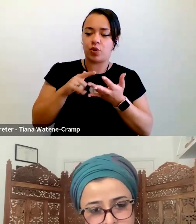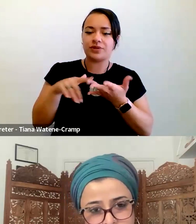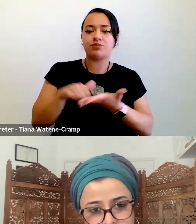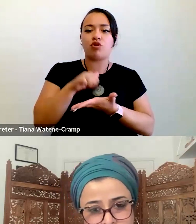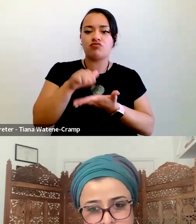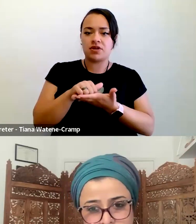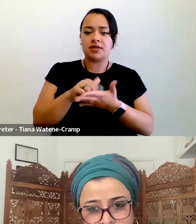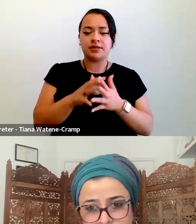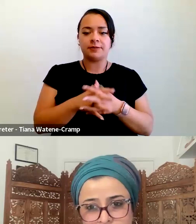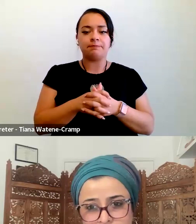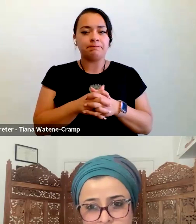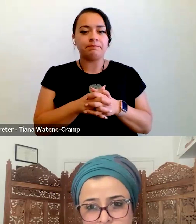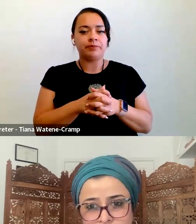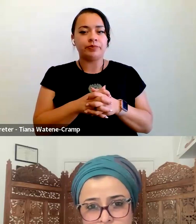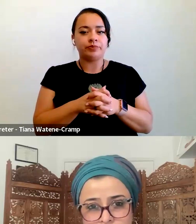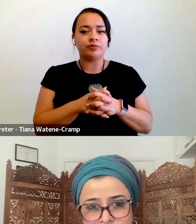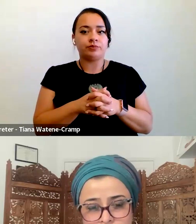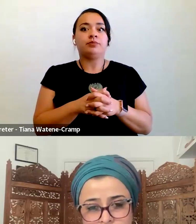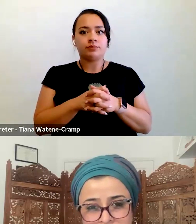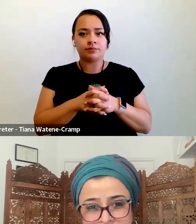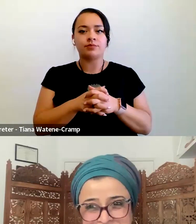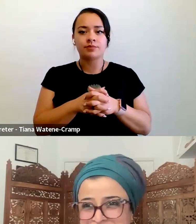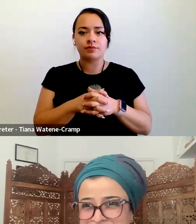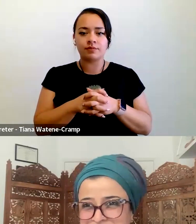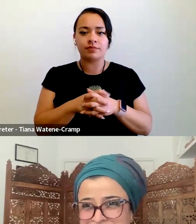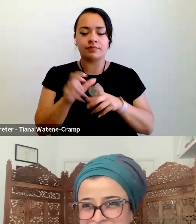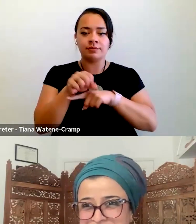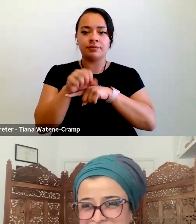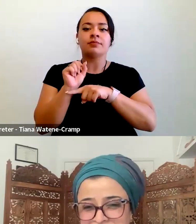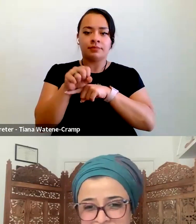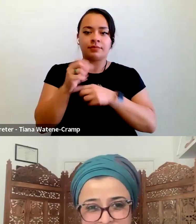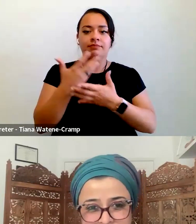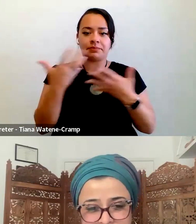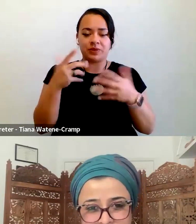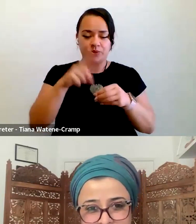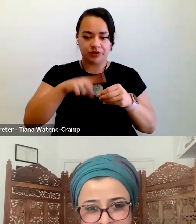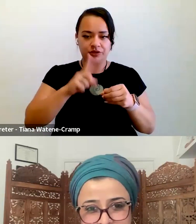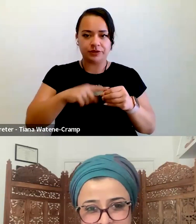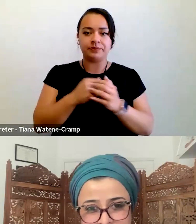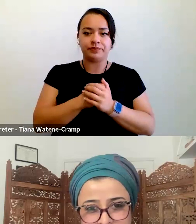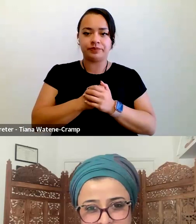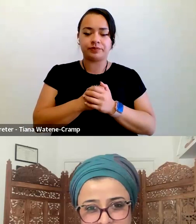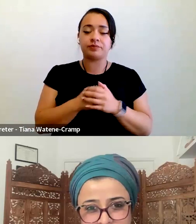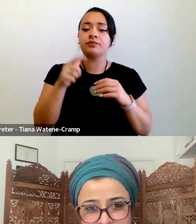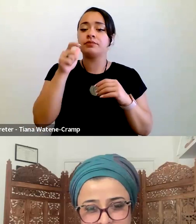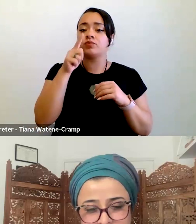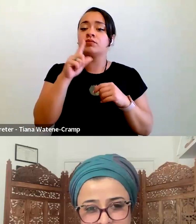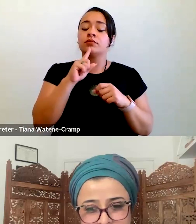Sarah. Sarah, what a massive question. And again, I come back to what I mentioned